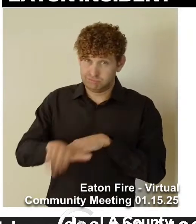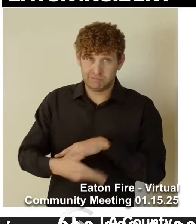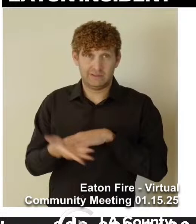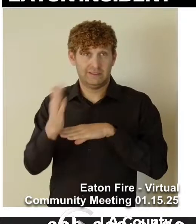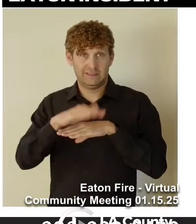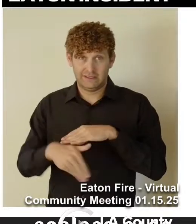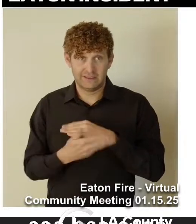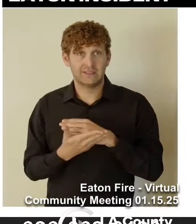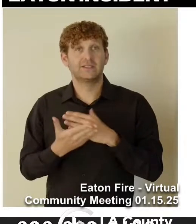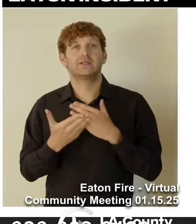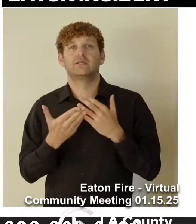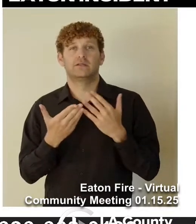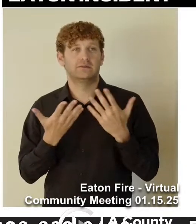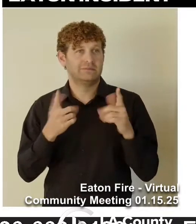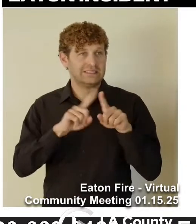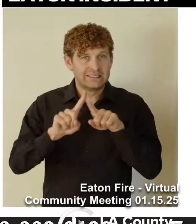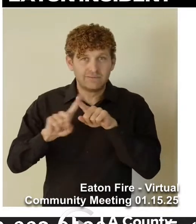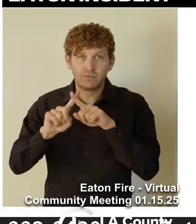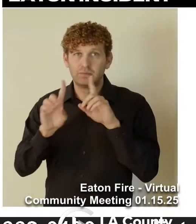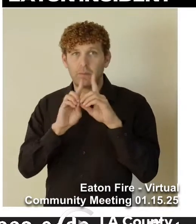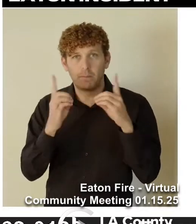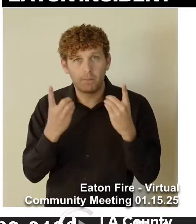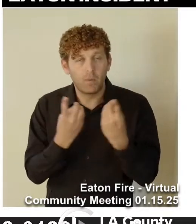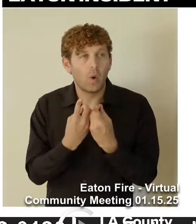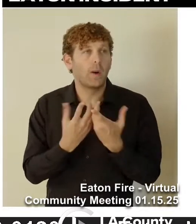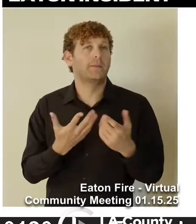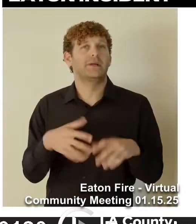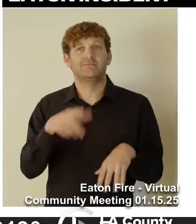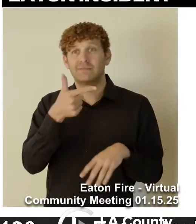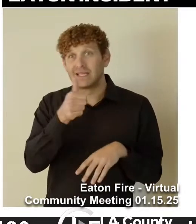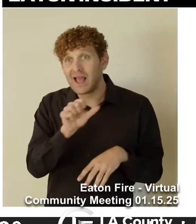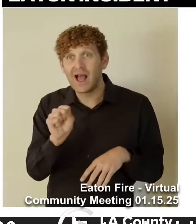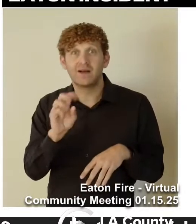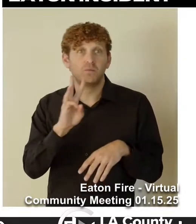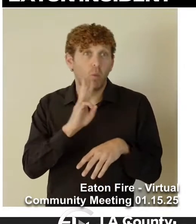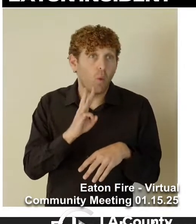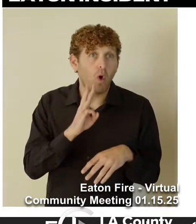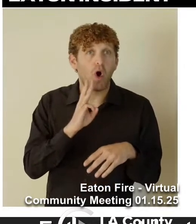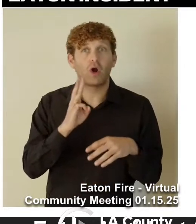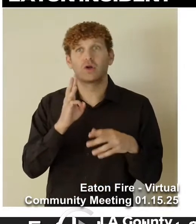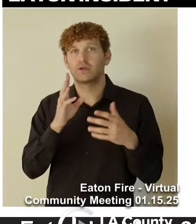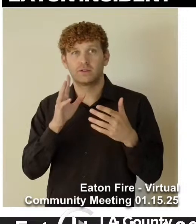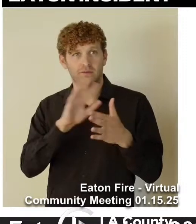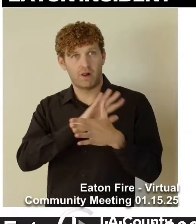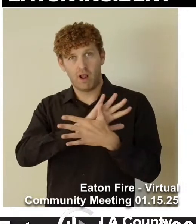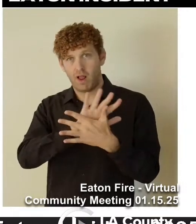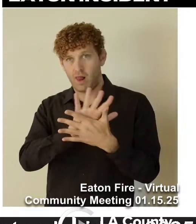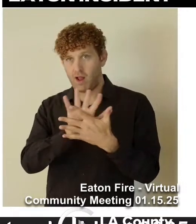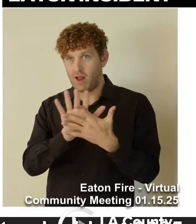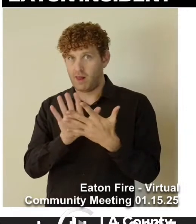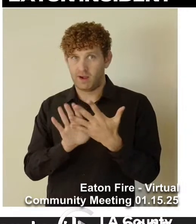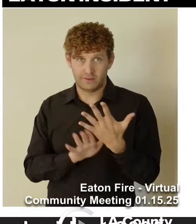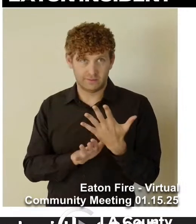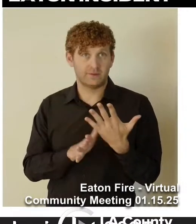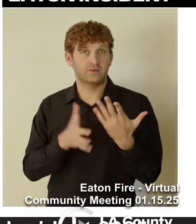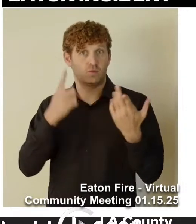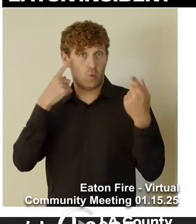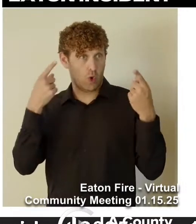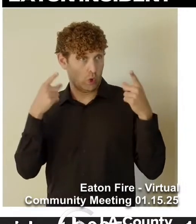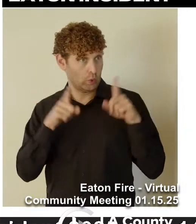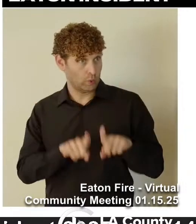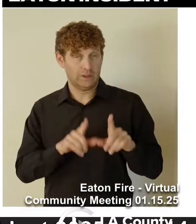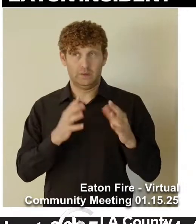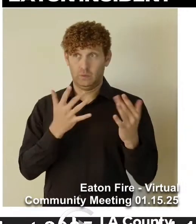Different departments, the utility companies, the fire department, and the sheriff's department, we all have to agree before they can open up